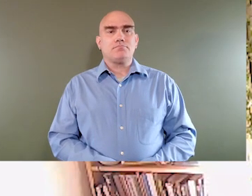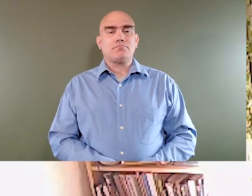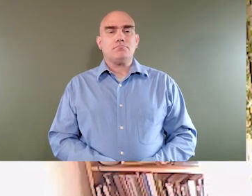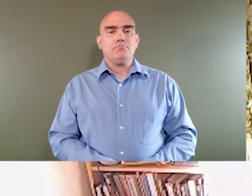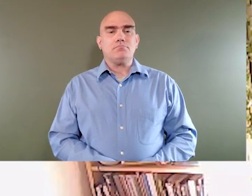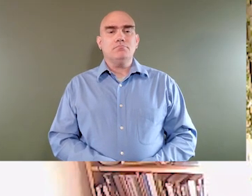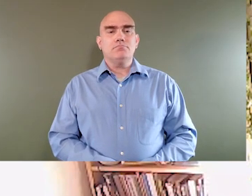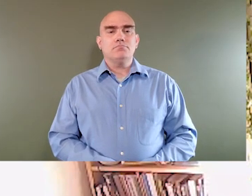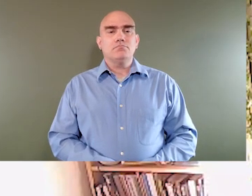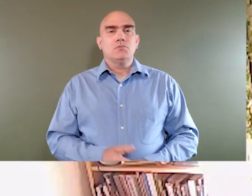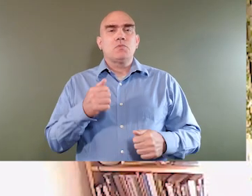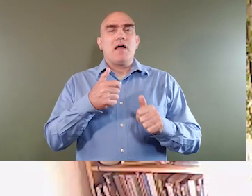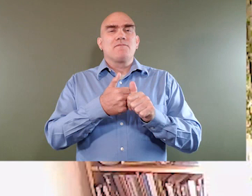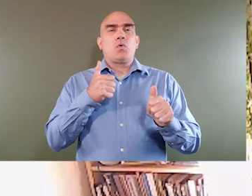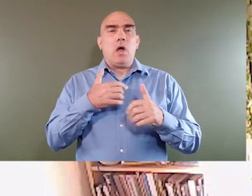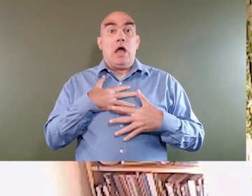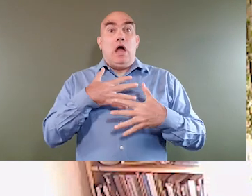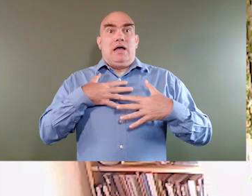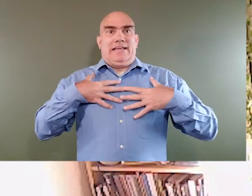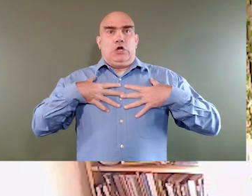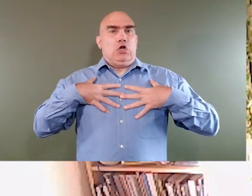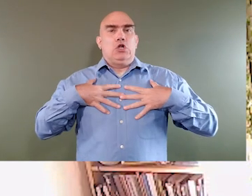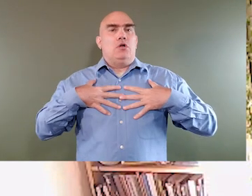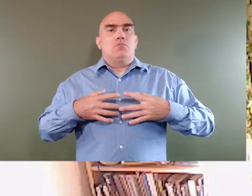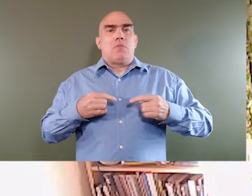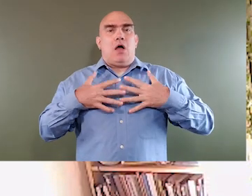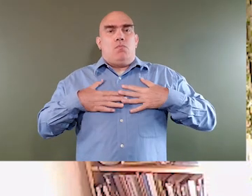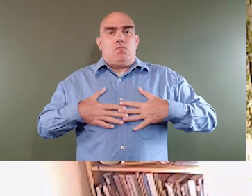Trying to avoid taking that chest breath.